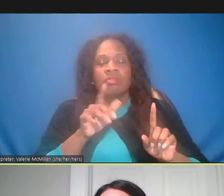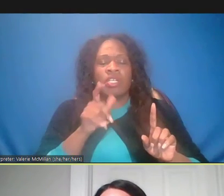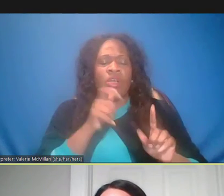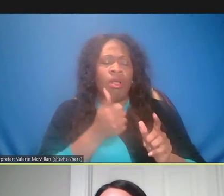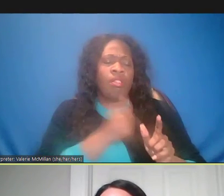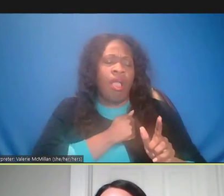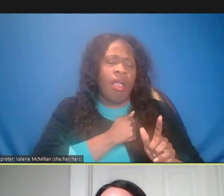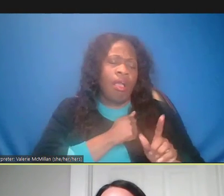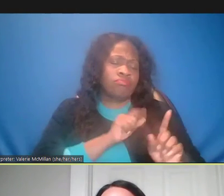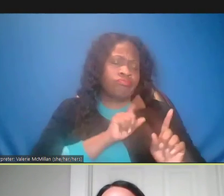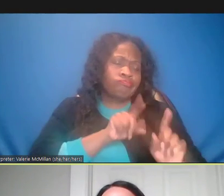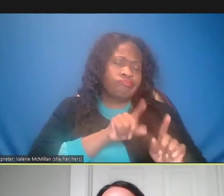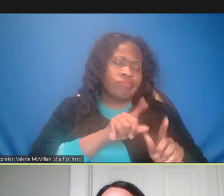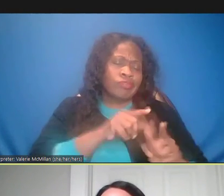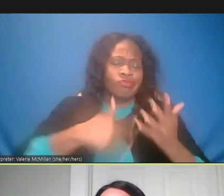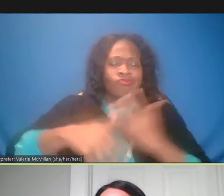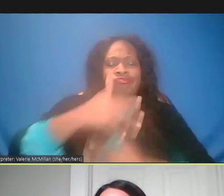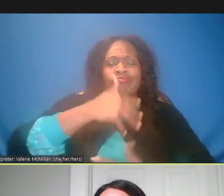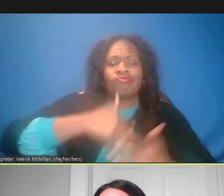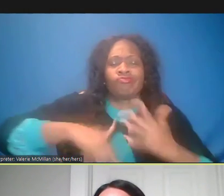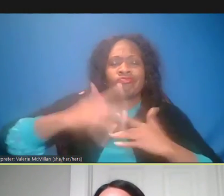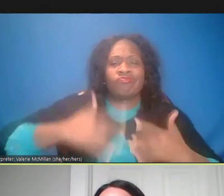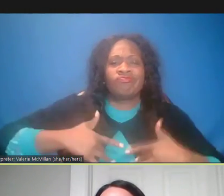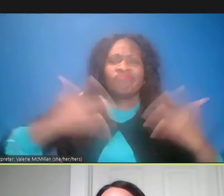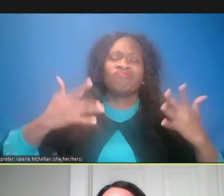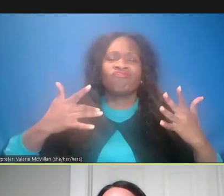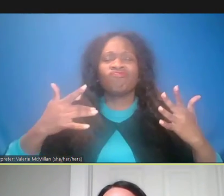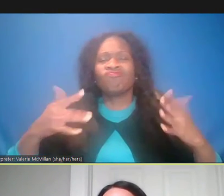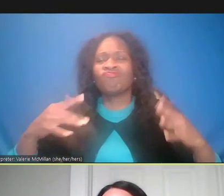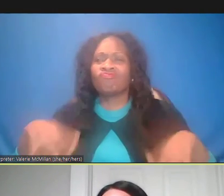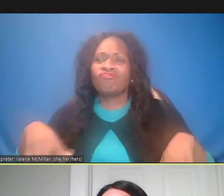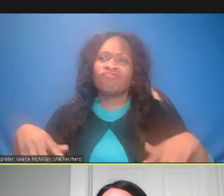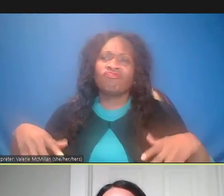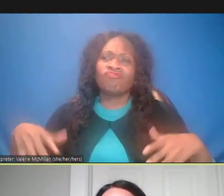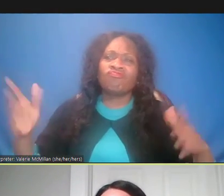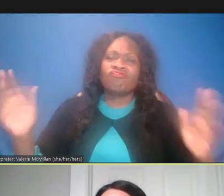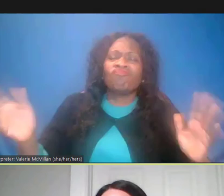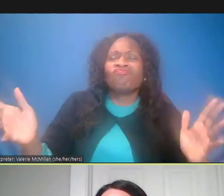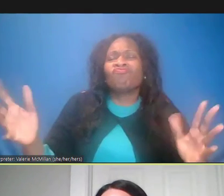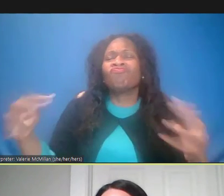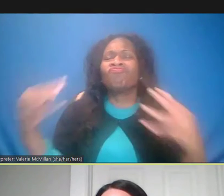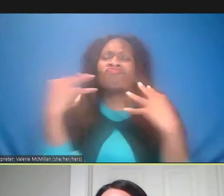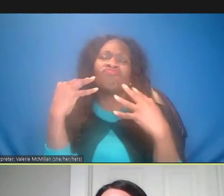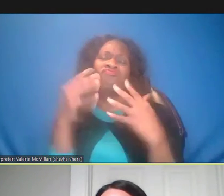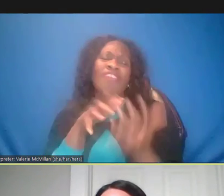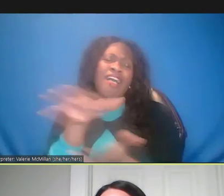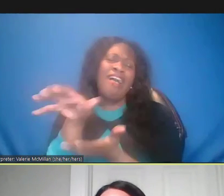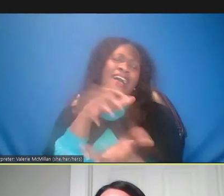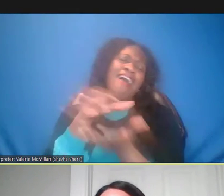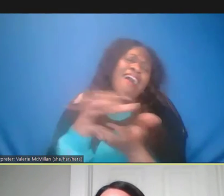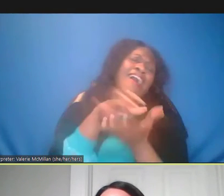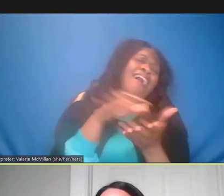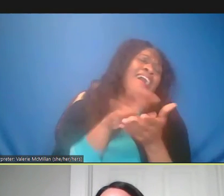to social events and stand out in the crowd, tell a joke, and make everyone laugh.